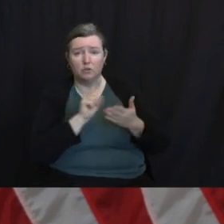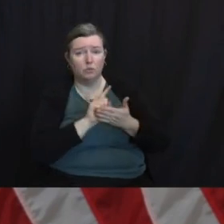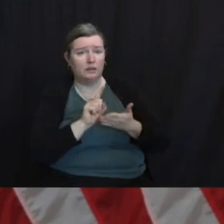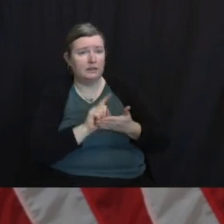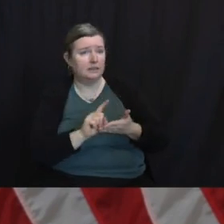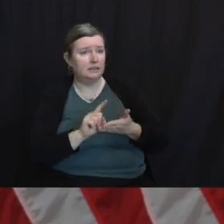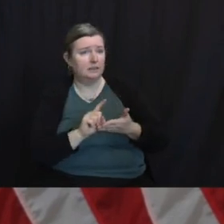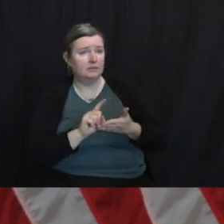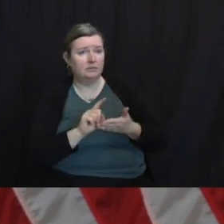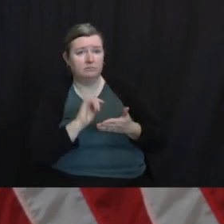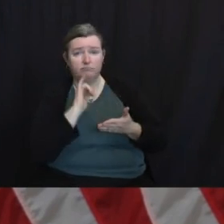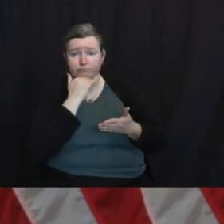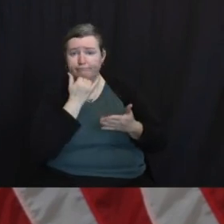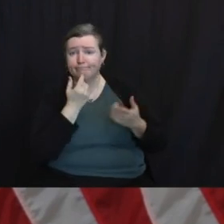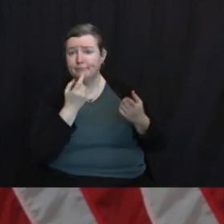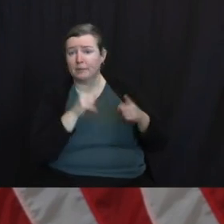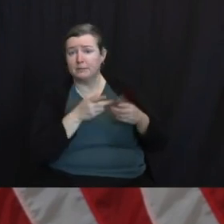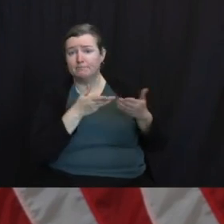those communities.